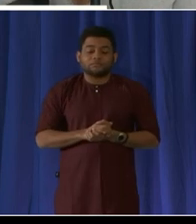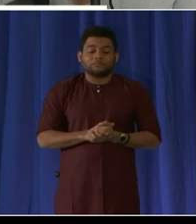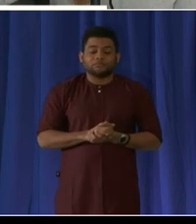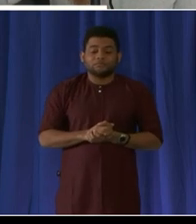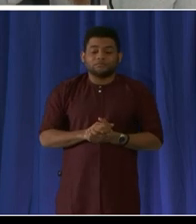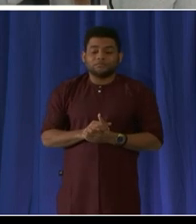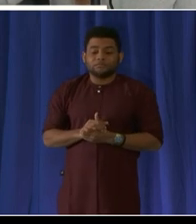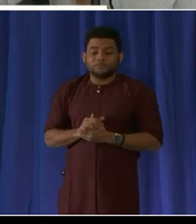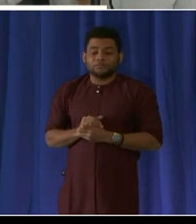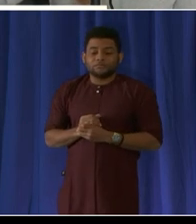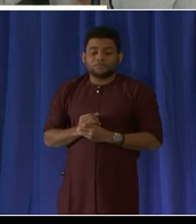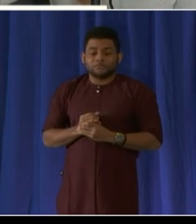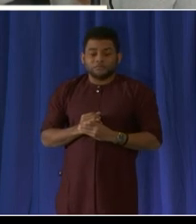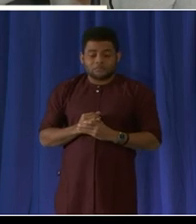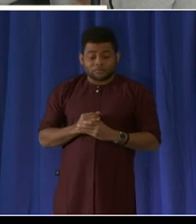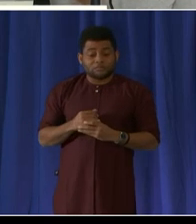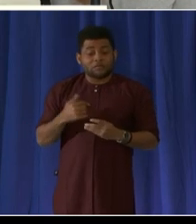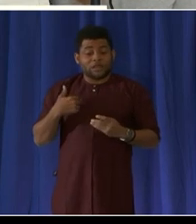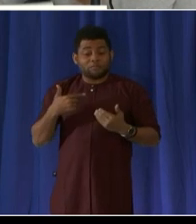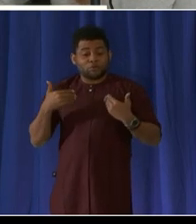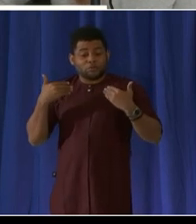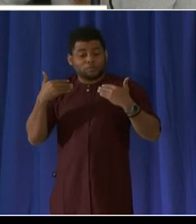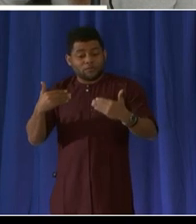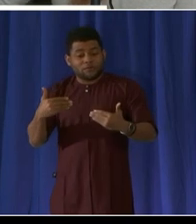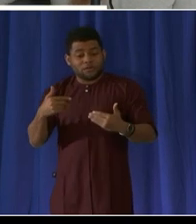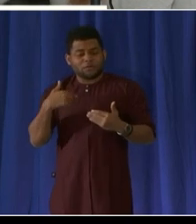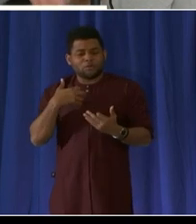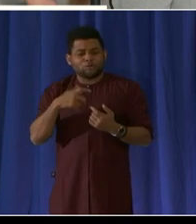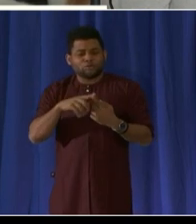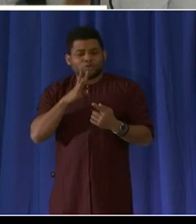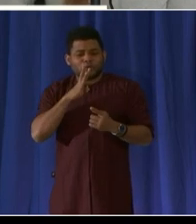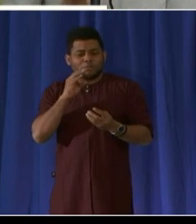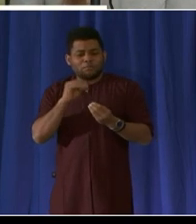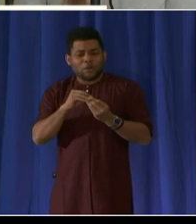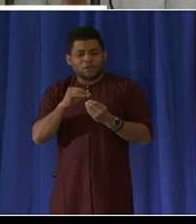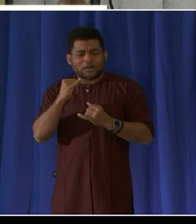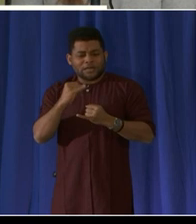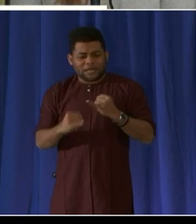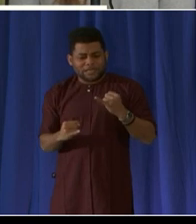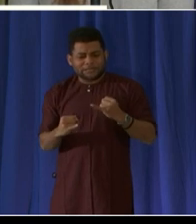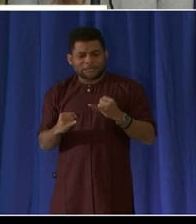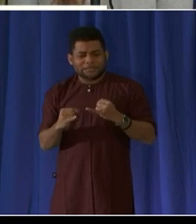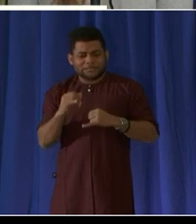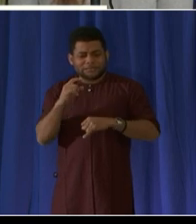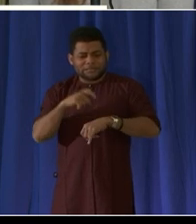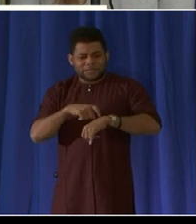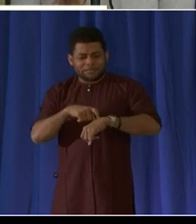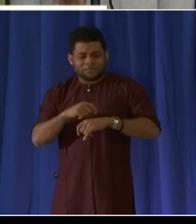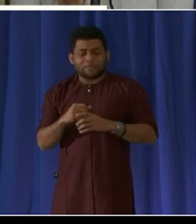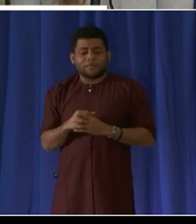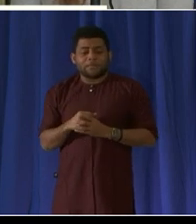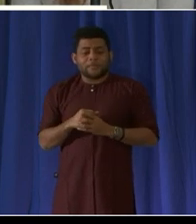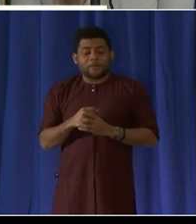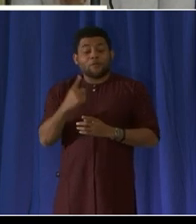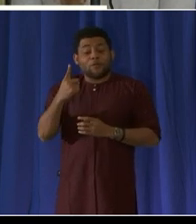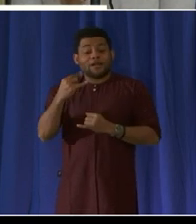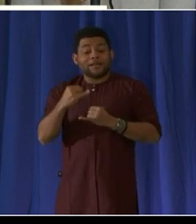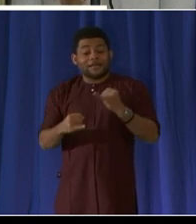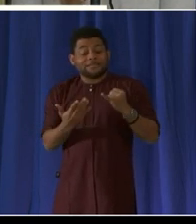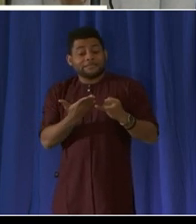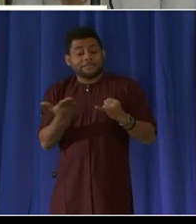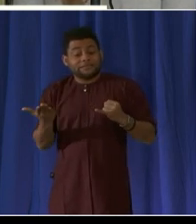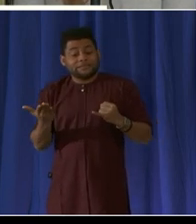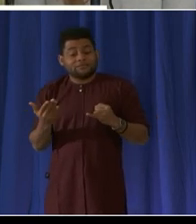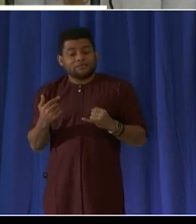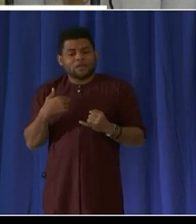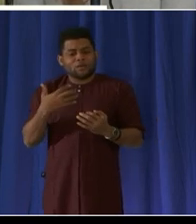I'm going to move ahead now and just touch base on one last thing. We've shared this in our last few town halls, just